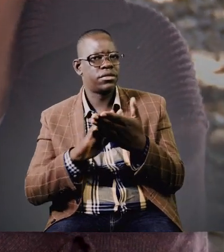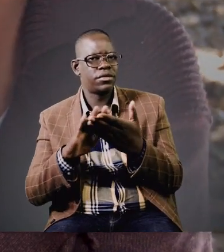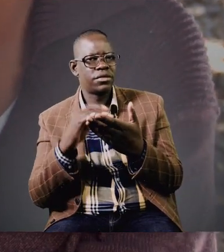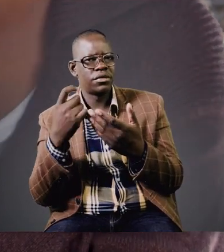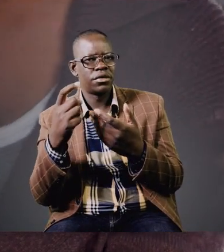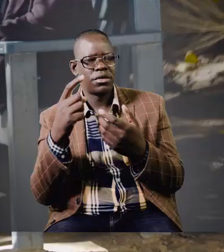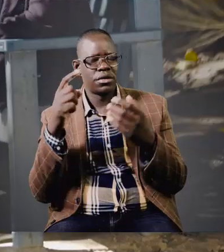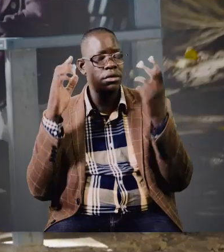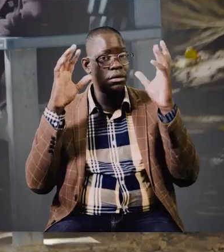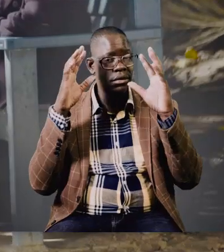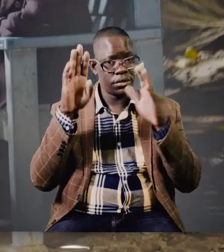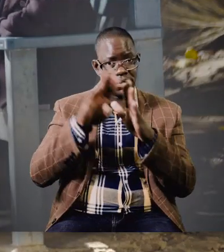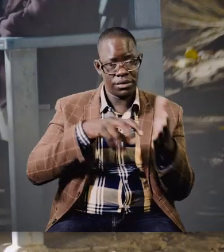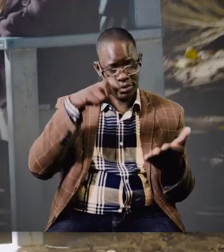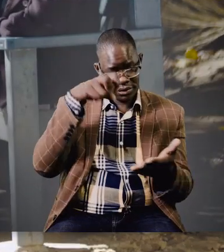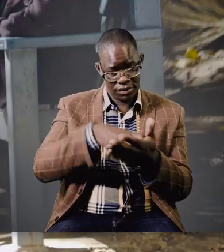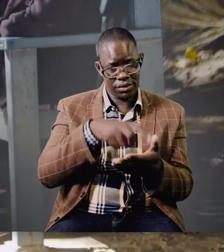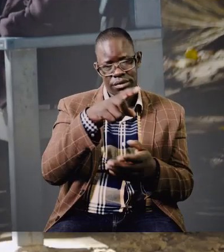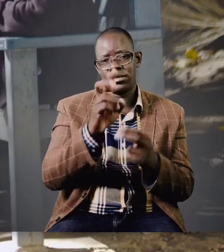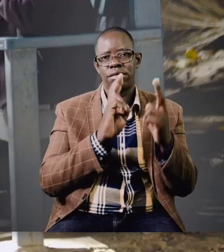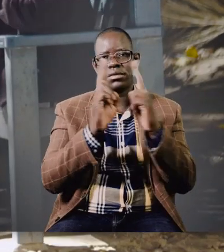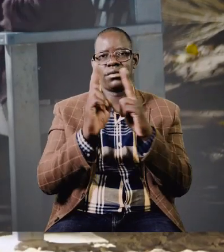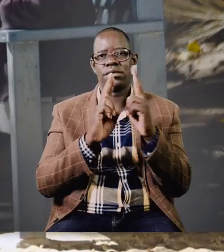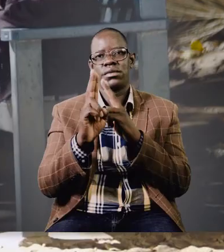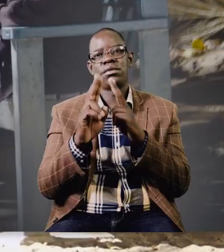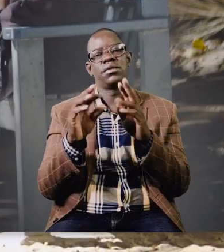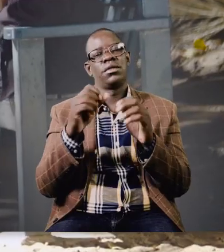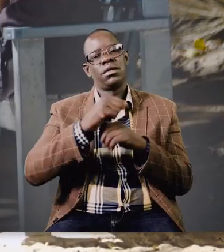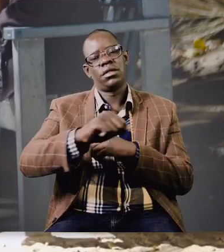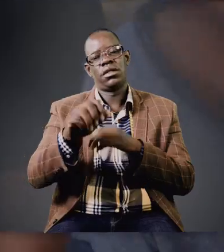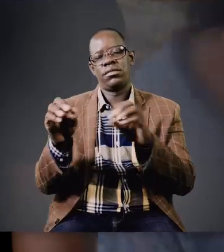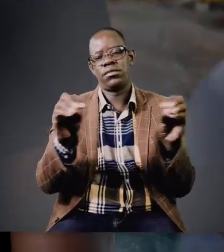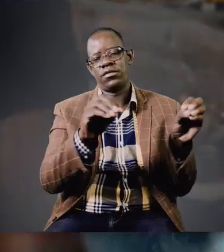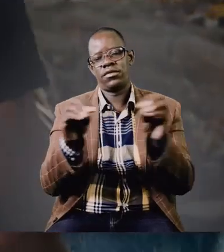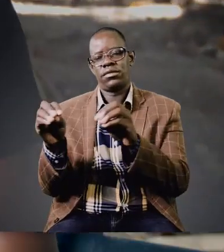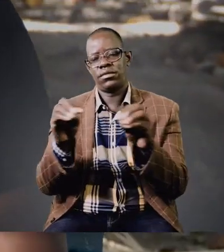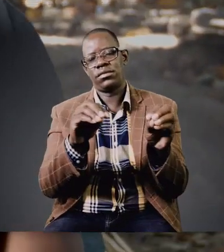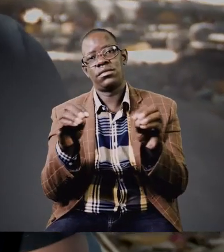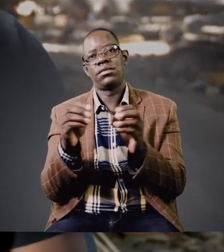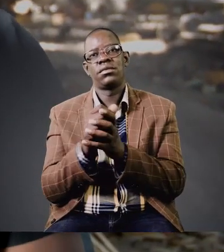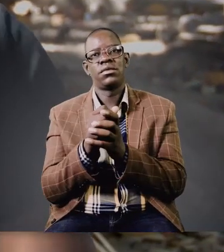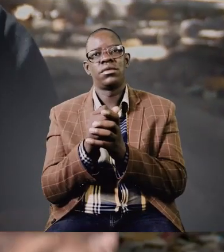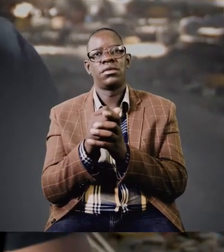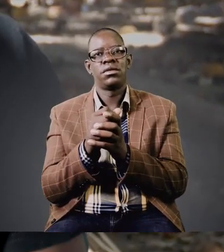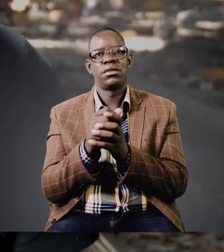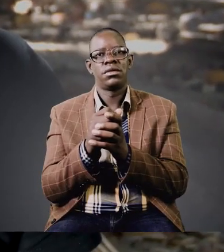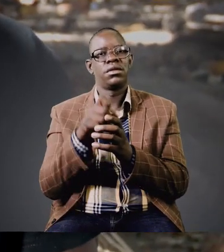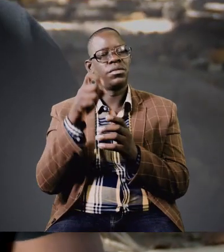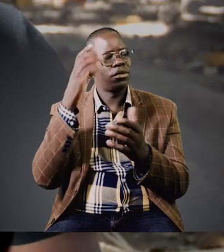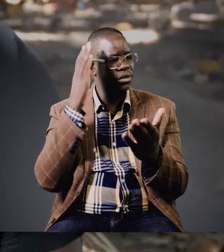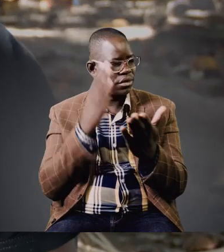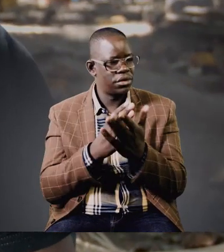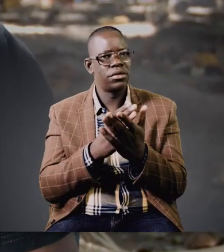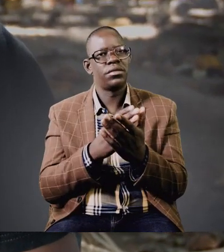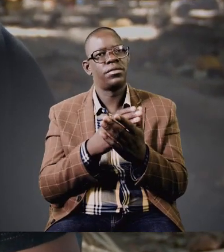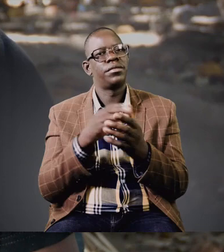a ghost. Come sit, let me explain to you what an earthquake really is. Okay. Phoebe, look. That was a real earthquake. Like it